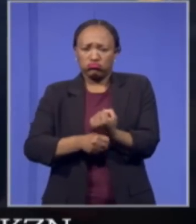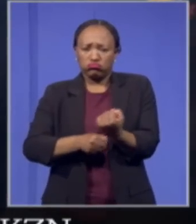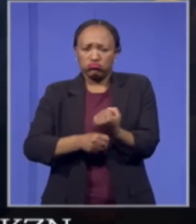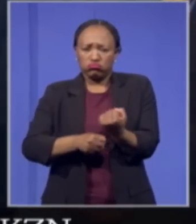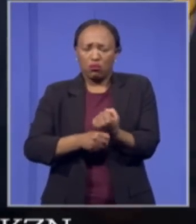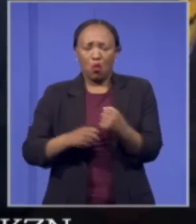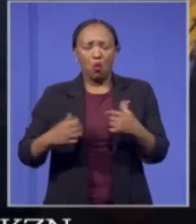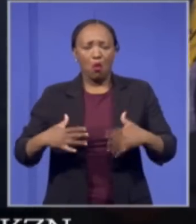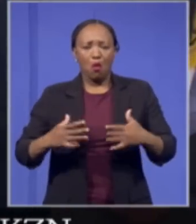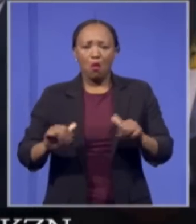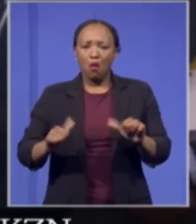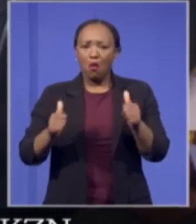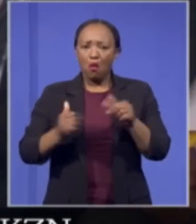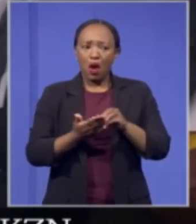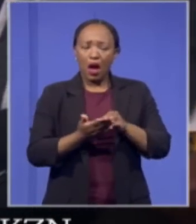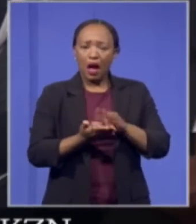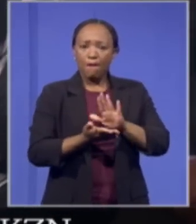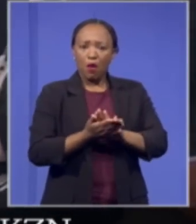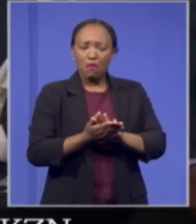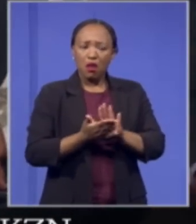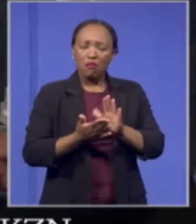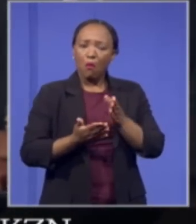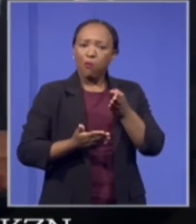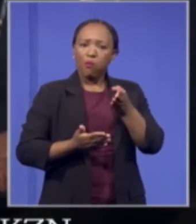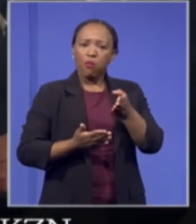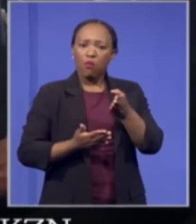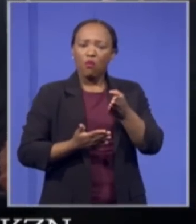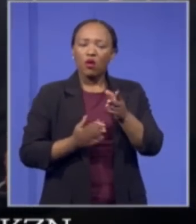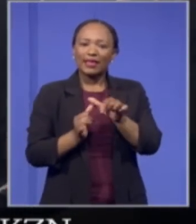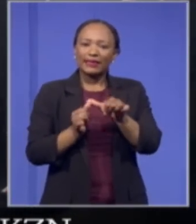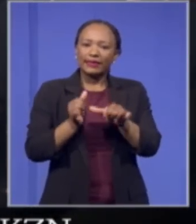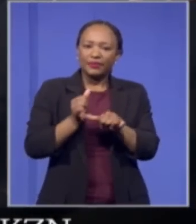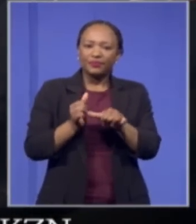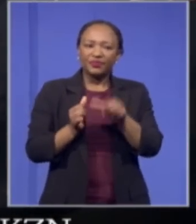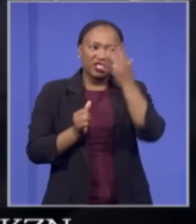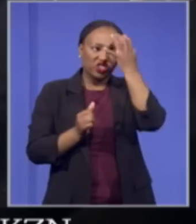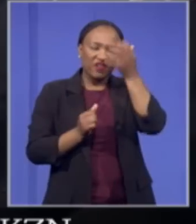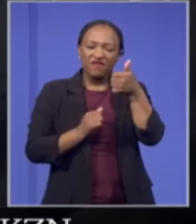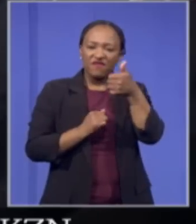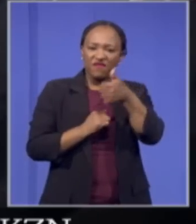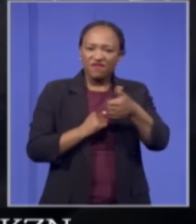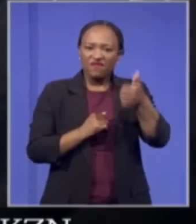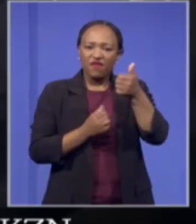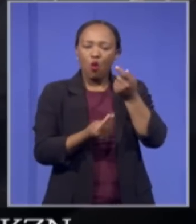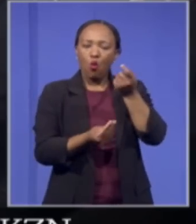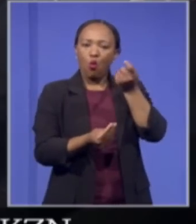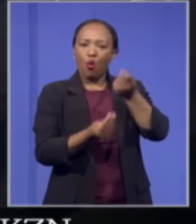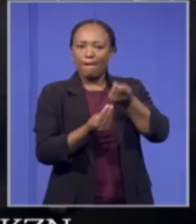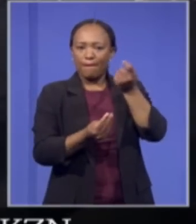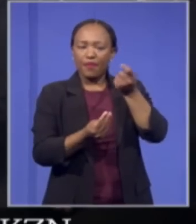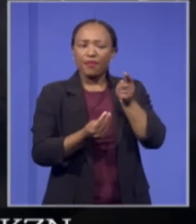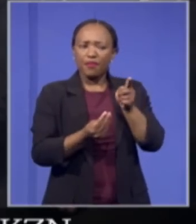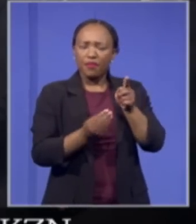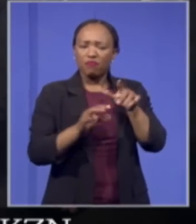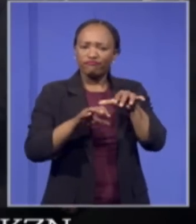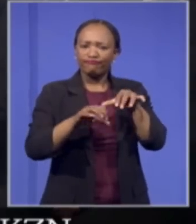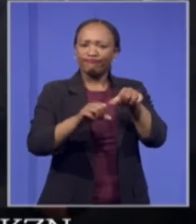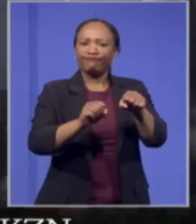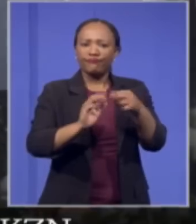appointment as Deputy Chief Whip in the 7th administration. He fulfilled this